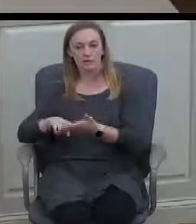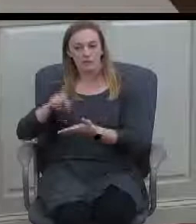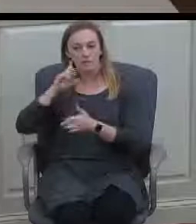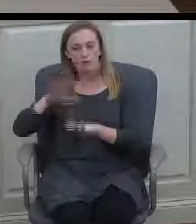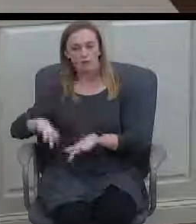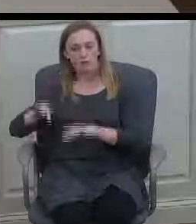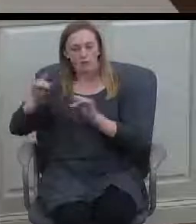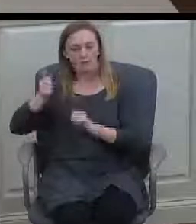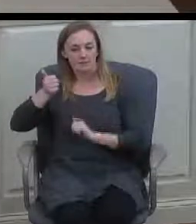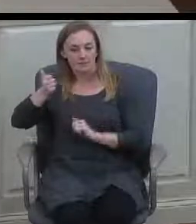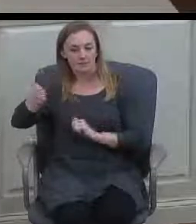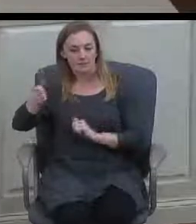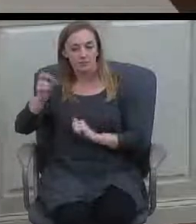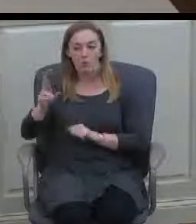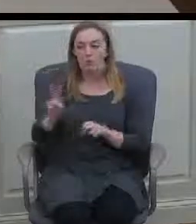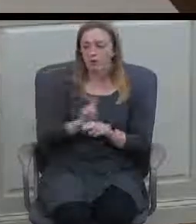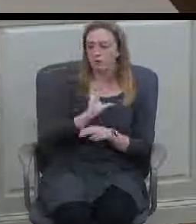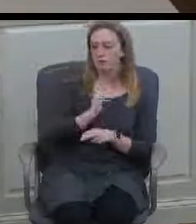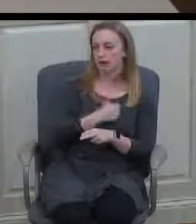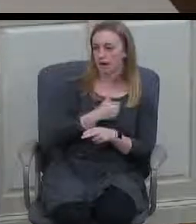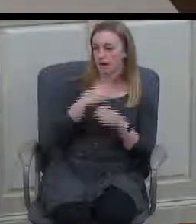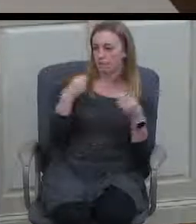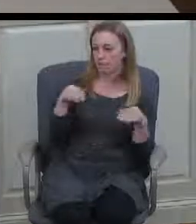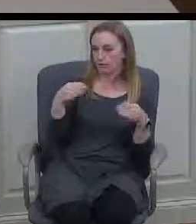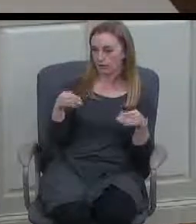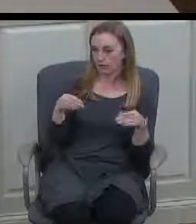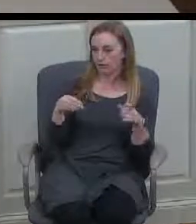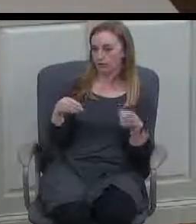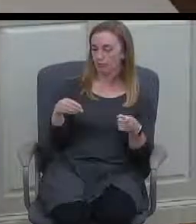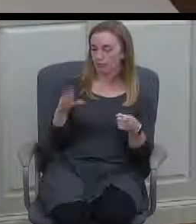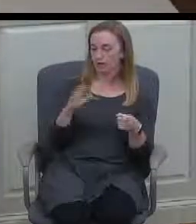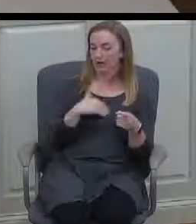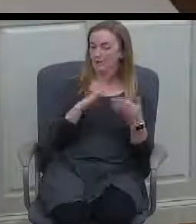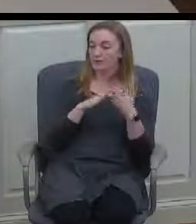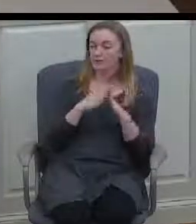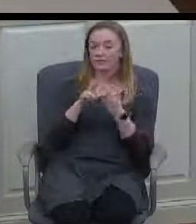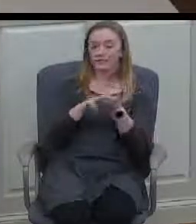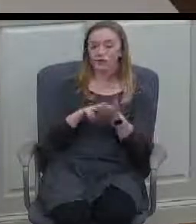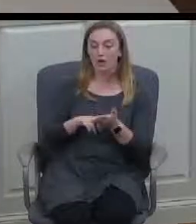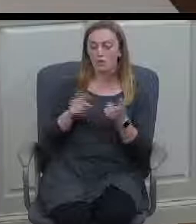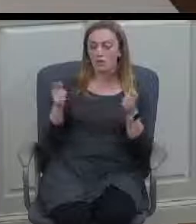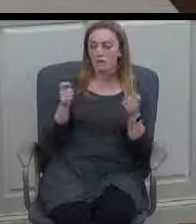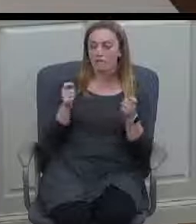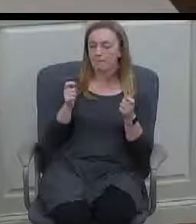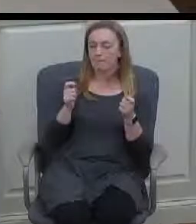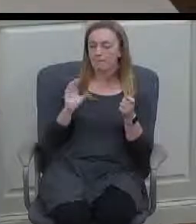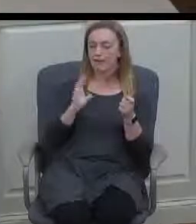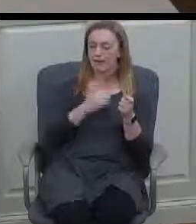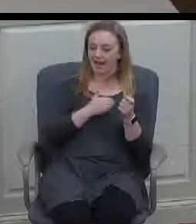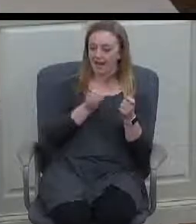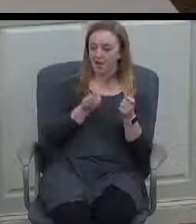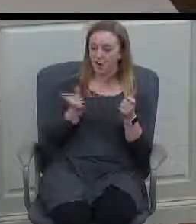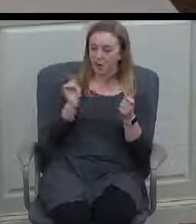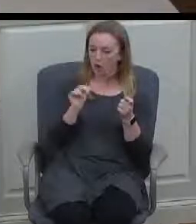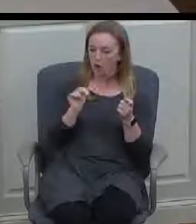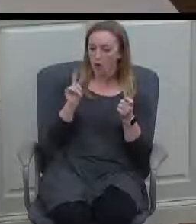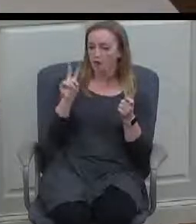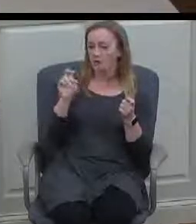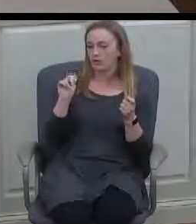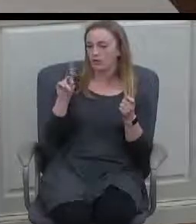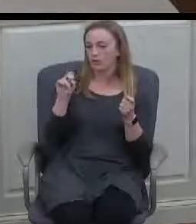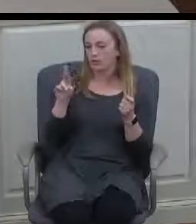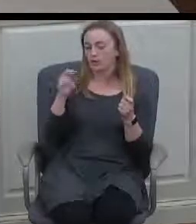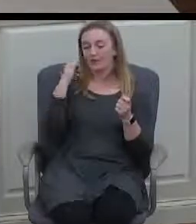or use this vendor. Our city contract doesn't, it manages our own vendor. If someone has a